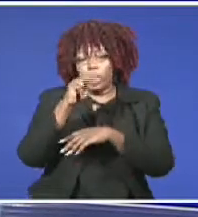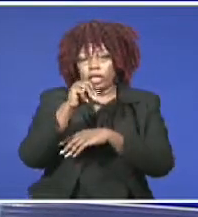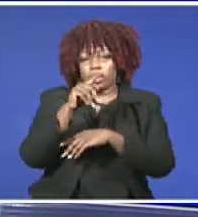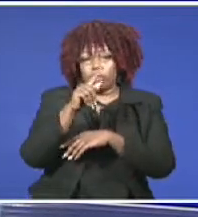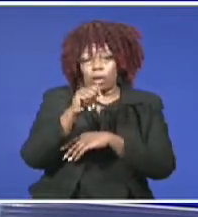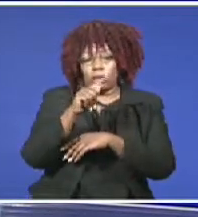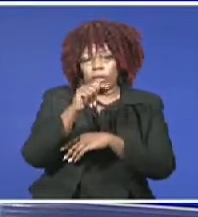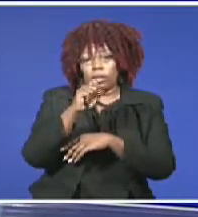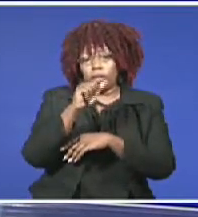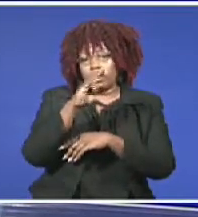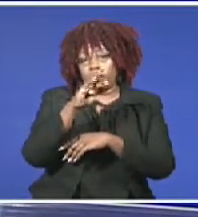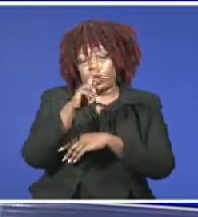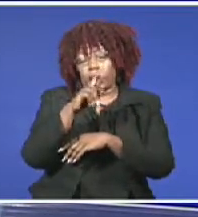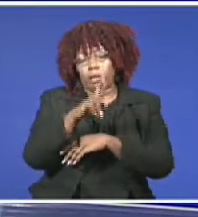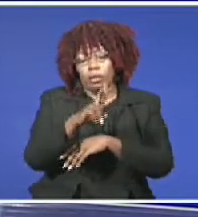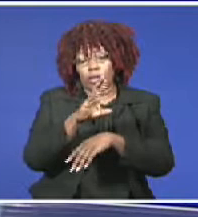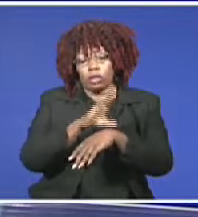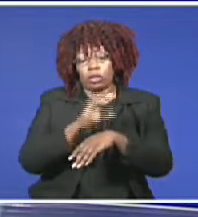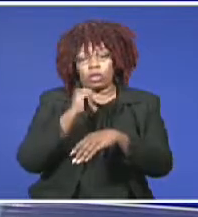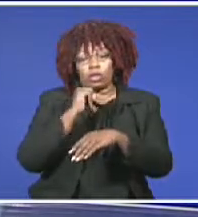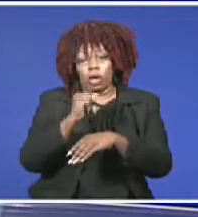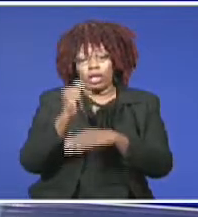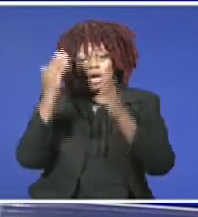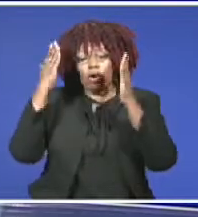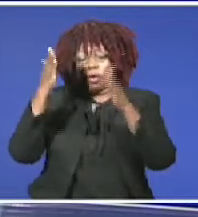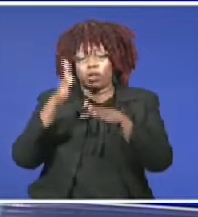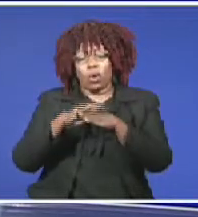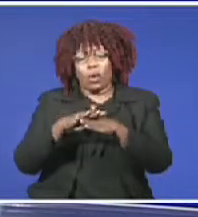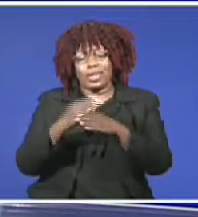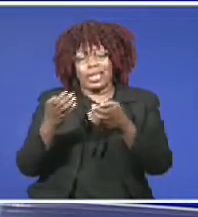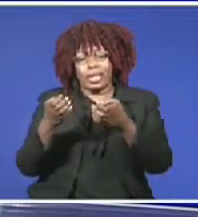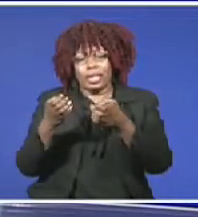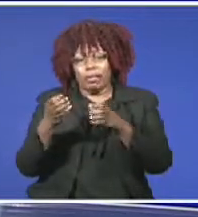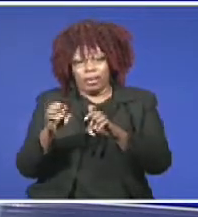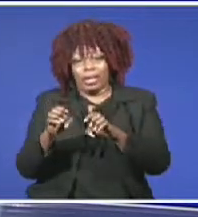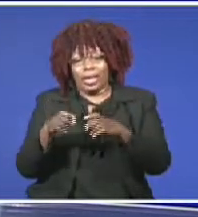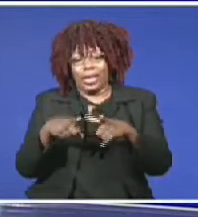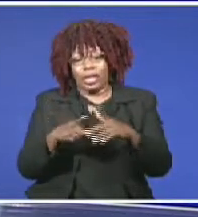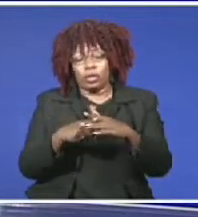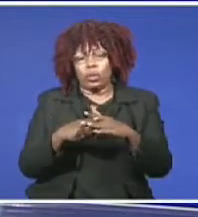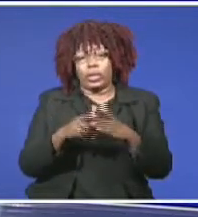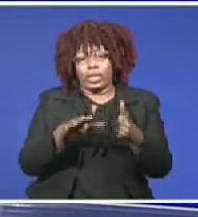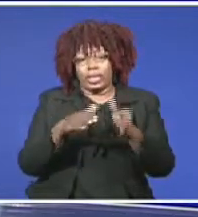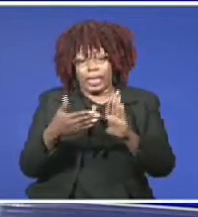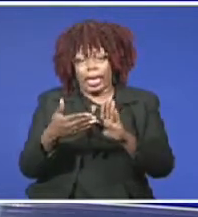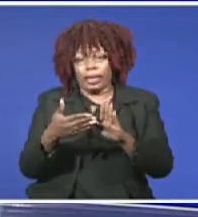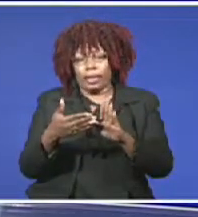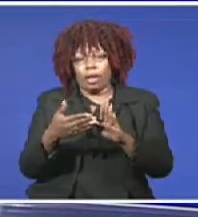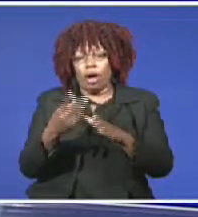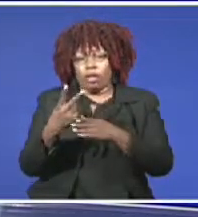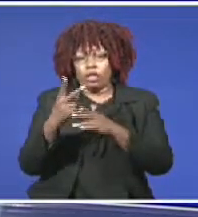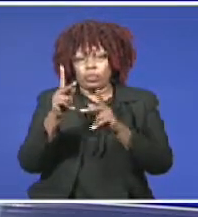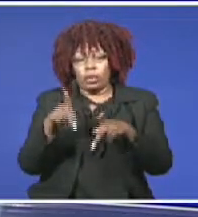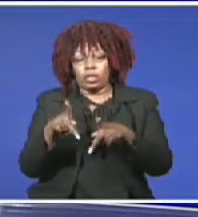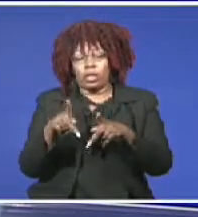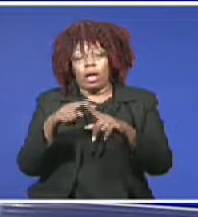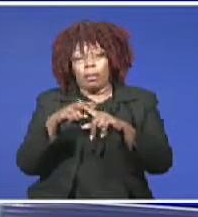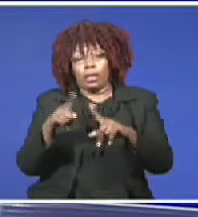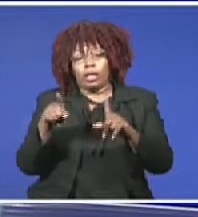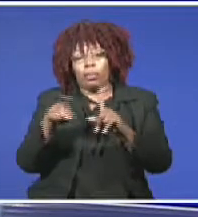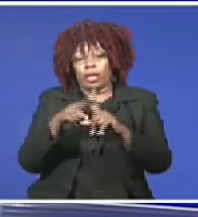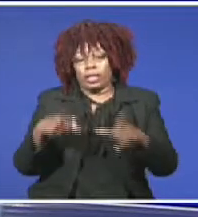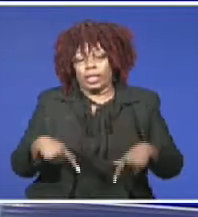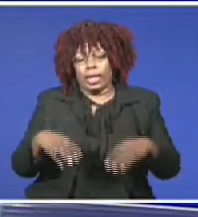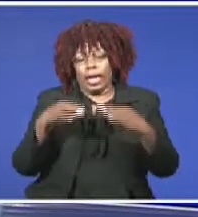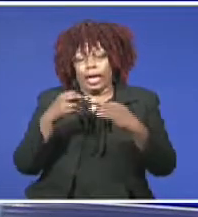Ellis, didn't focus on the event which led to the deaths of Kathleen Fernander and Tabitha Hay, but reflected on the positive lives that